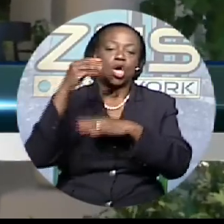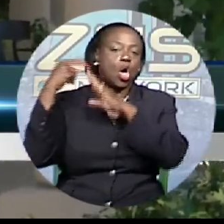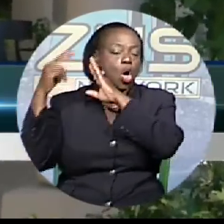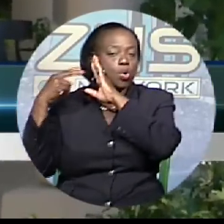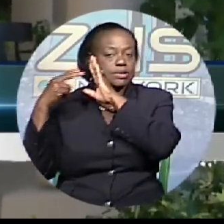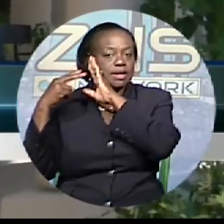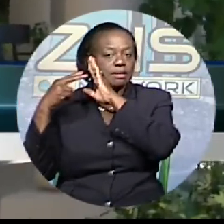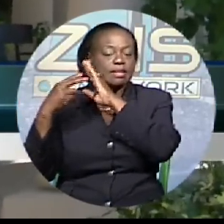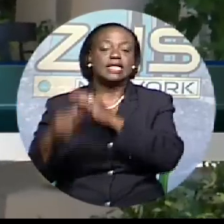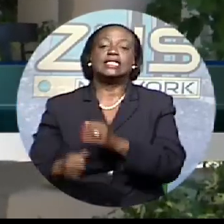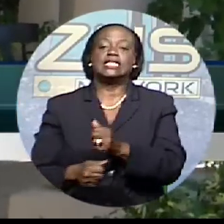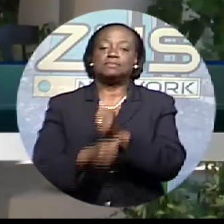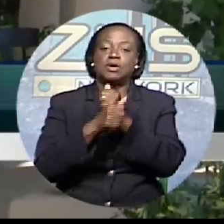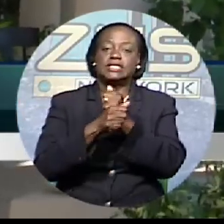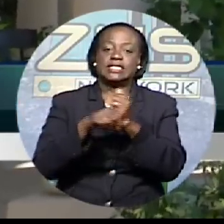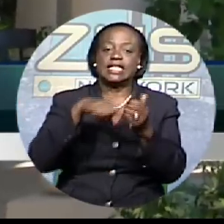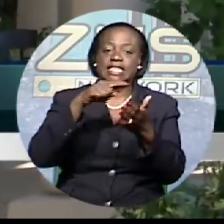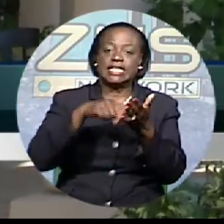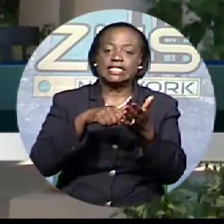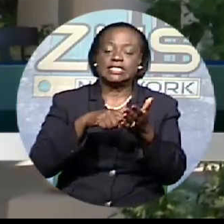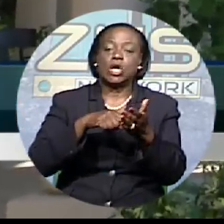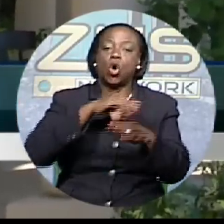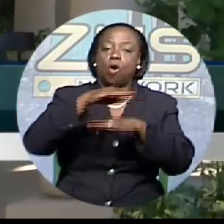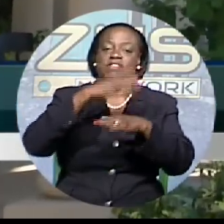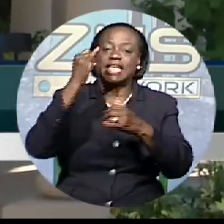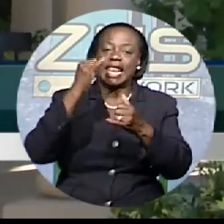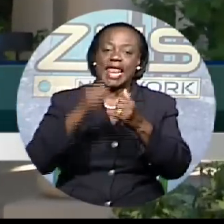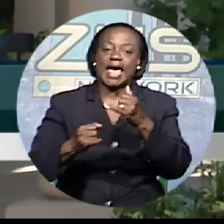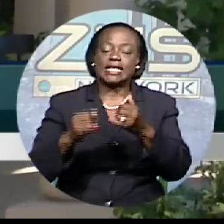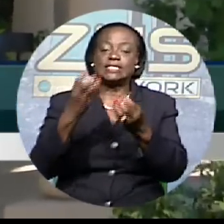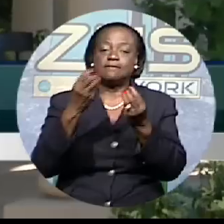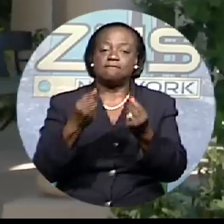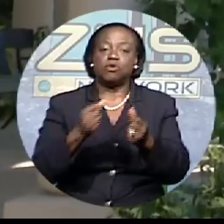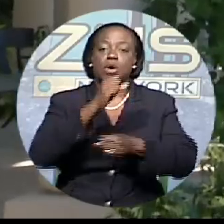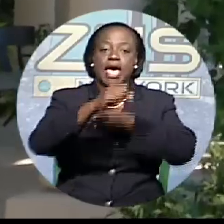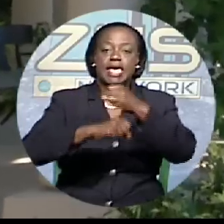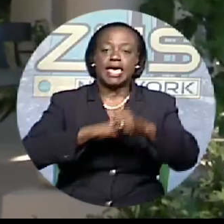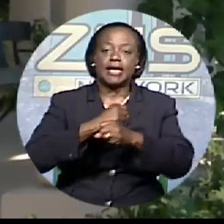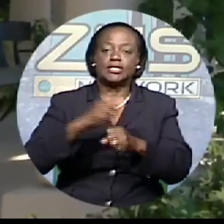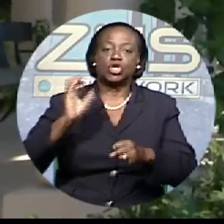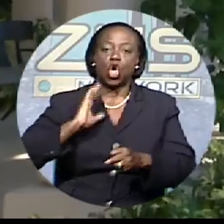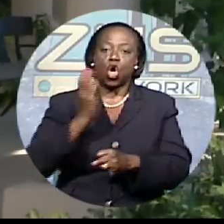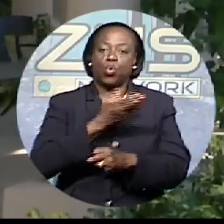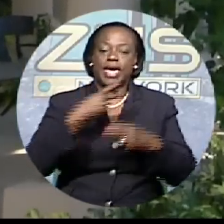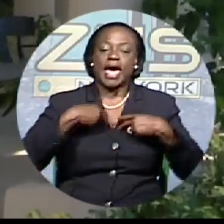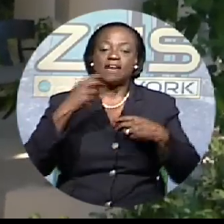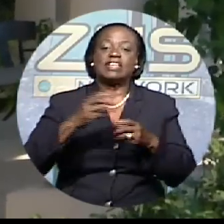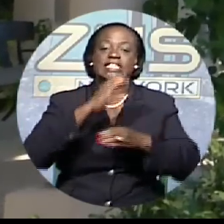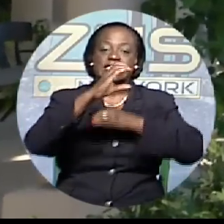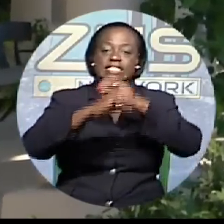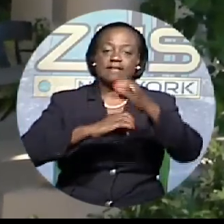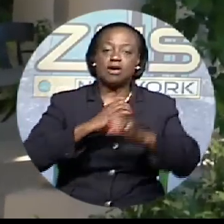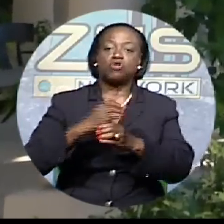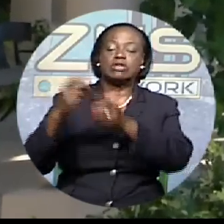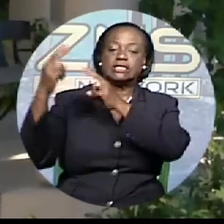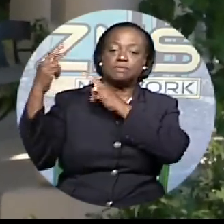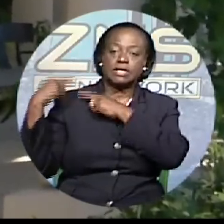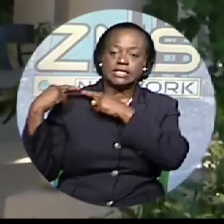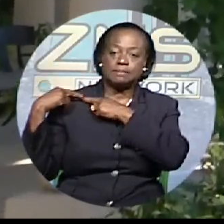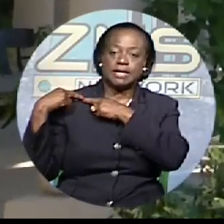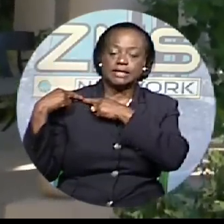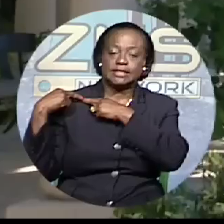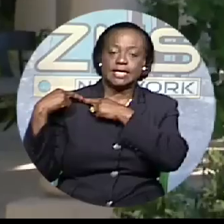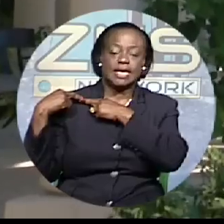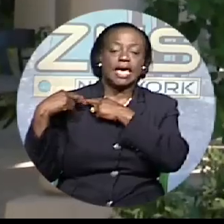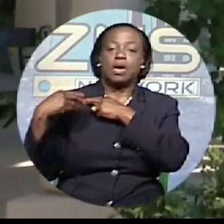the last few years. And, you know, we have a civic responsibility where all of these events are concerned, whether it's the Bull